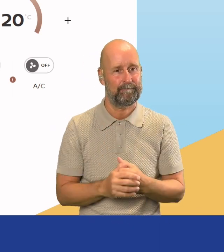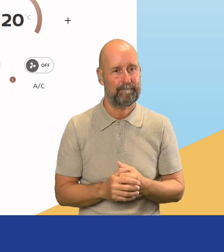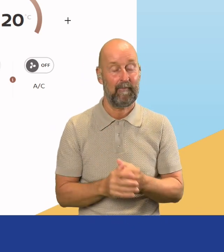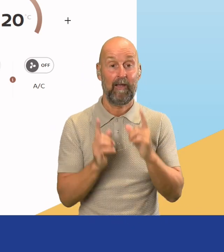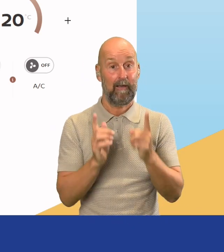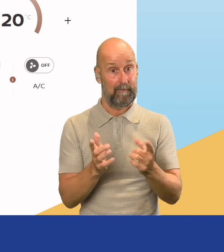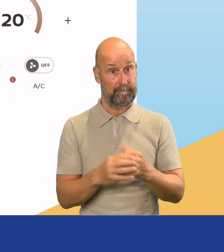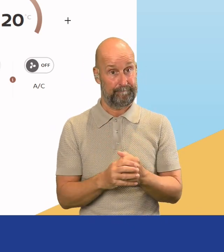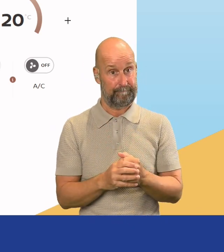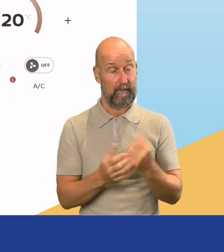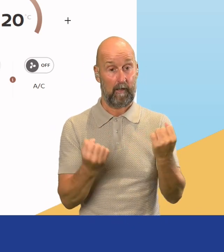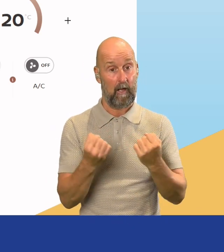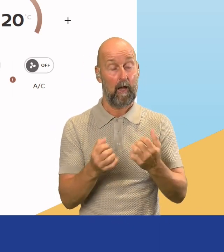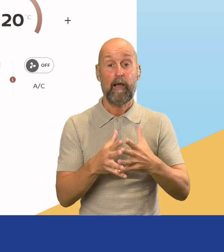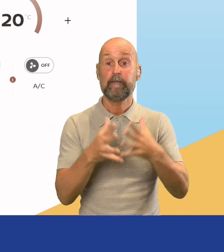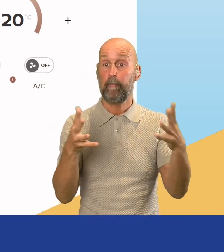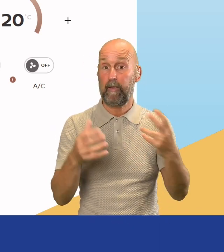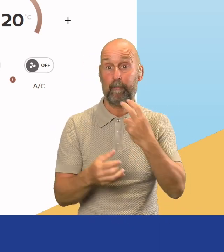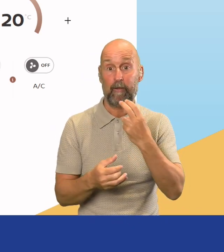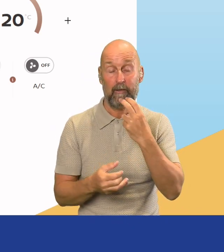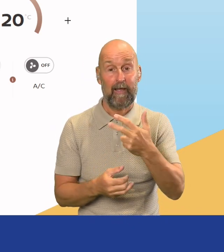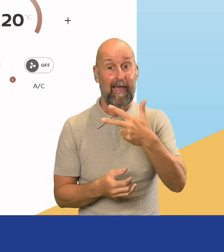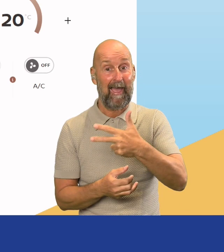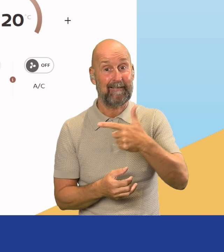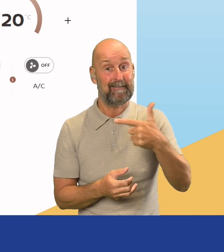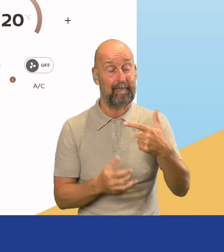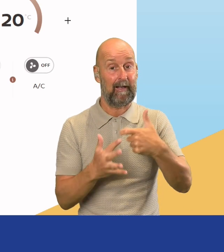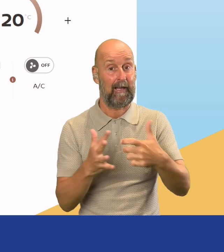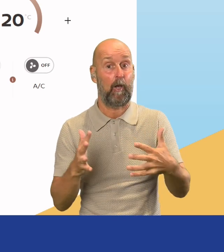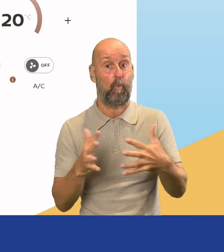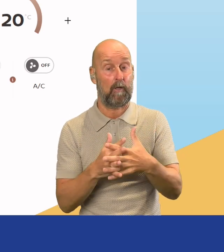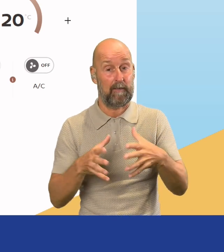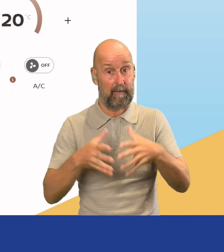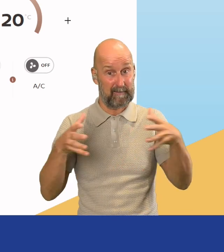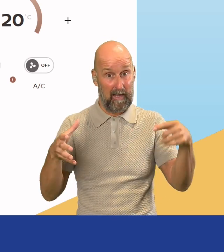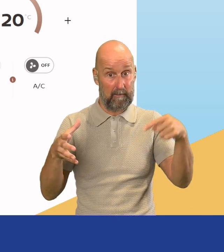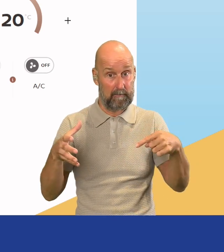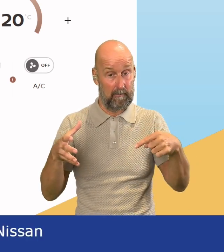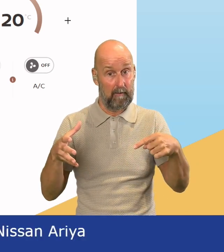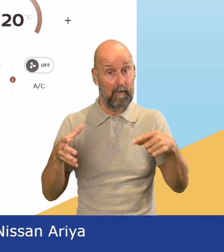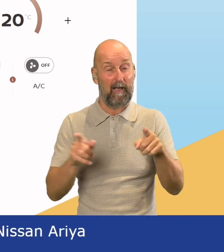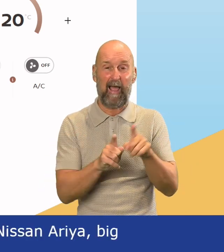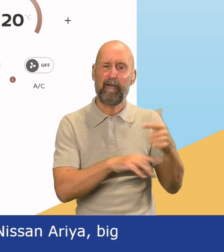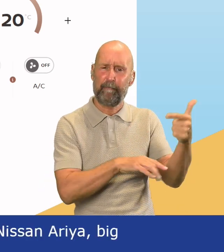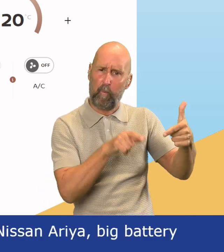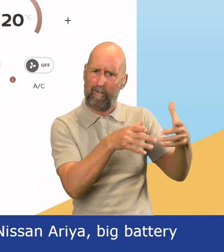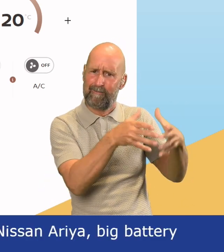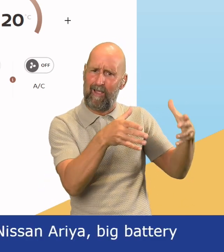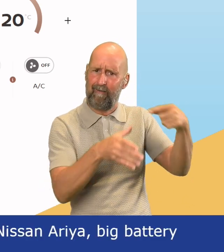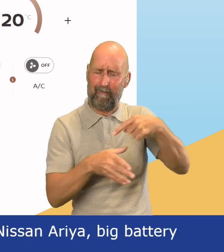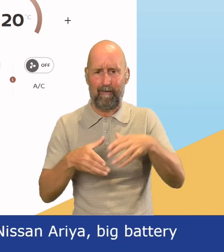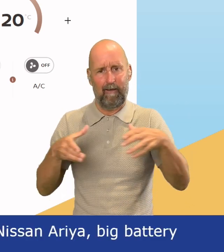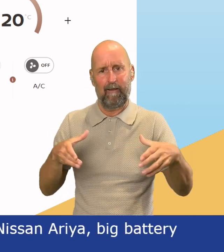Nissan Ariya. It's a big battery car. It's 87 kilowatts. That's the size of the battery. That's the size of the fuel tank, if you like. It's running